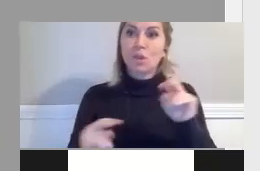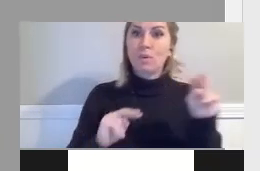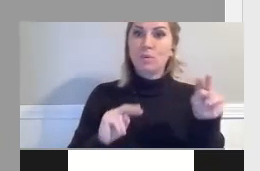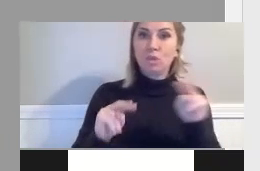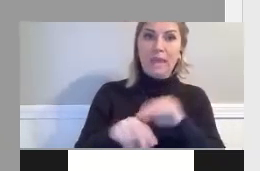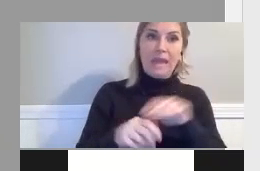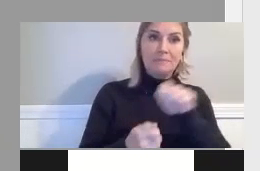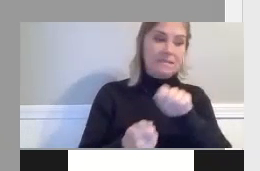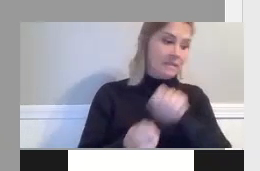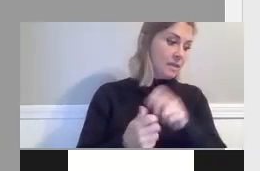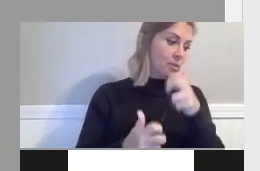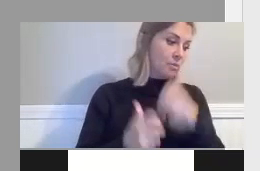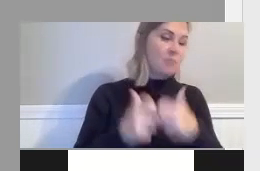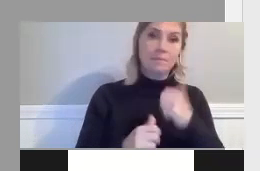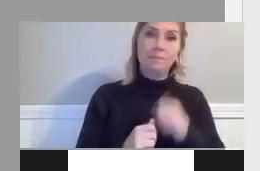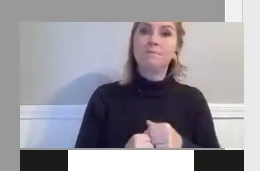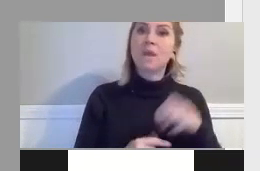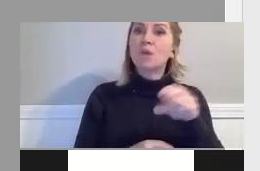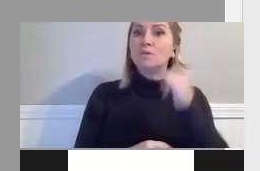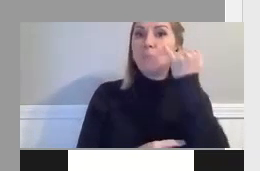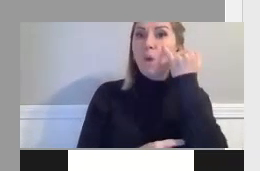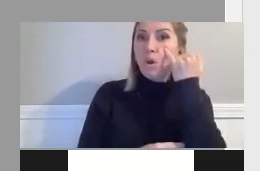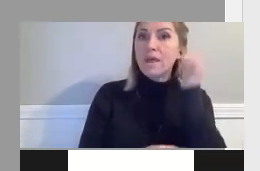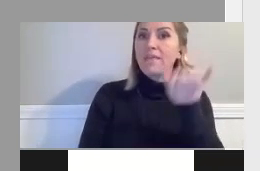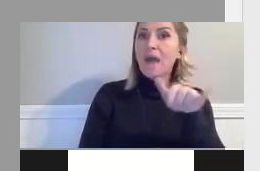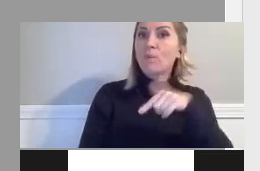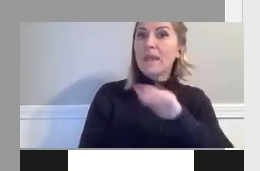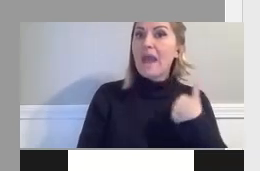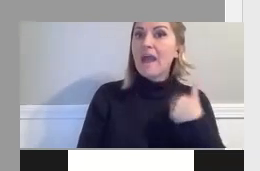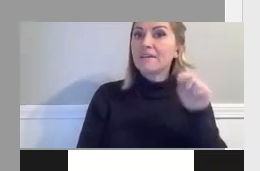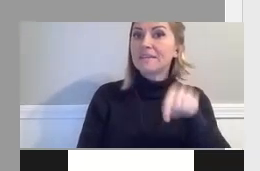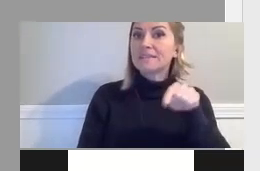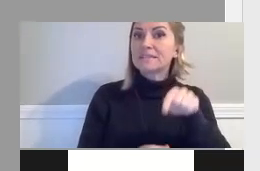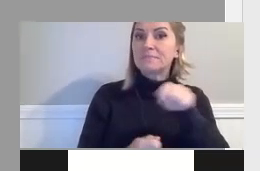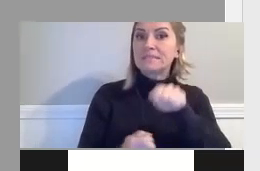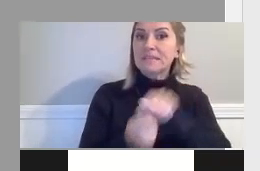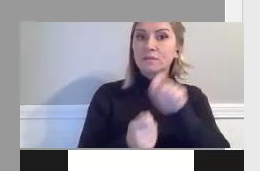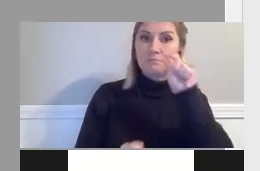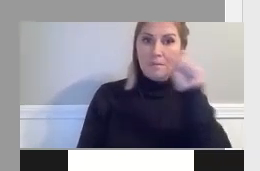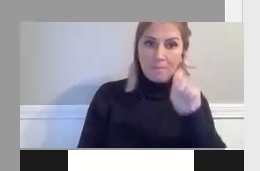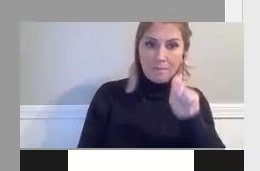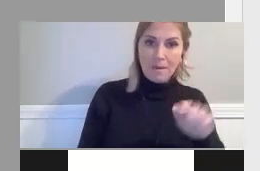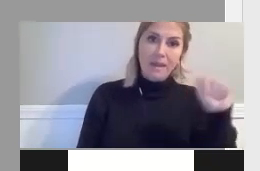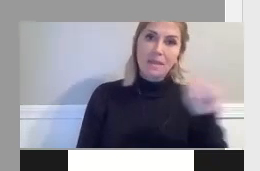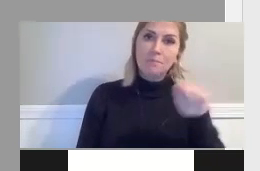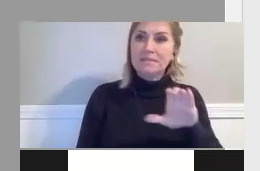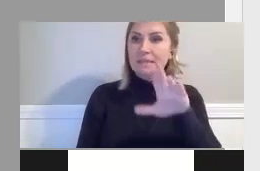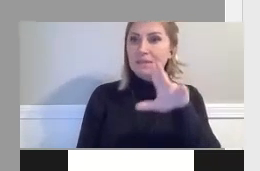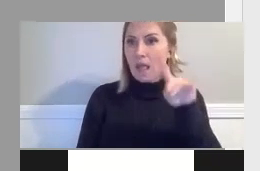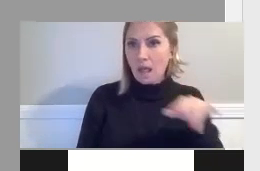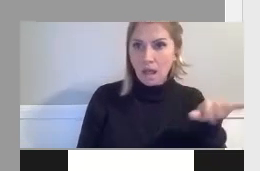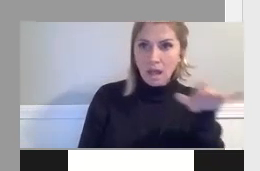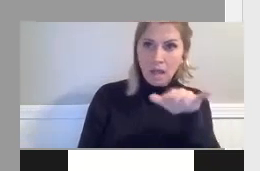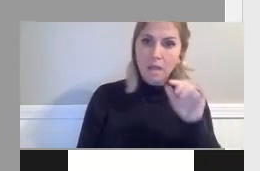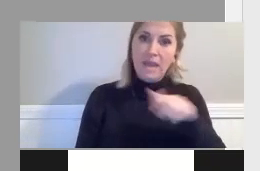problem. So let's say that we have this set of vertices, right? So A, B, C, D up to something. So we have